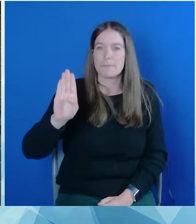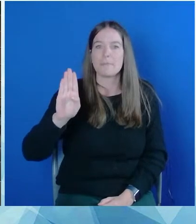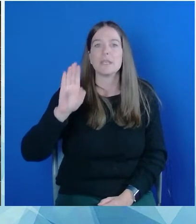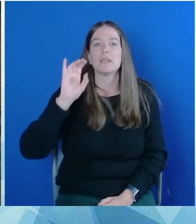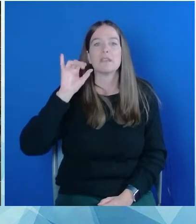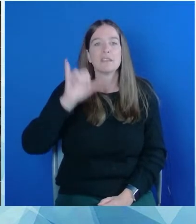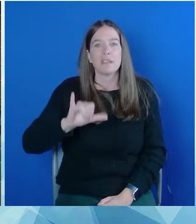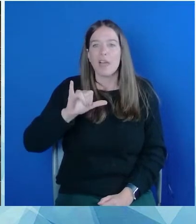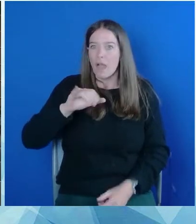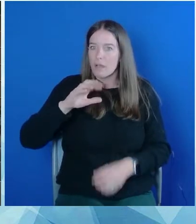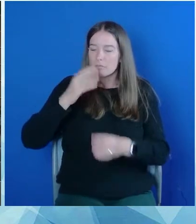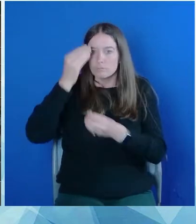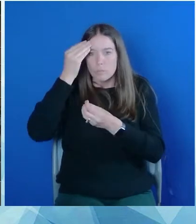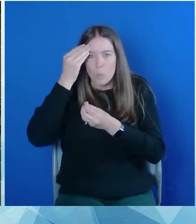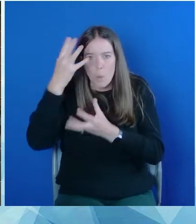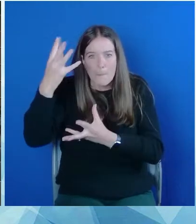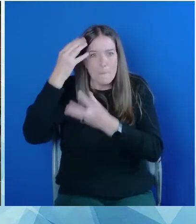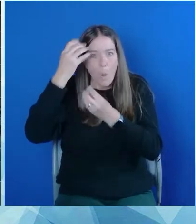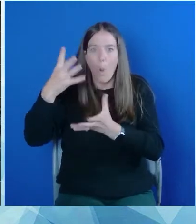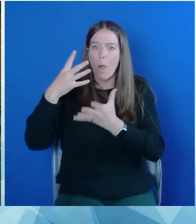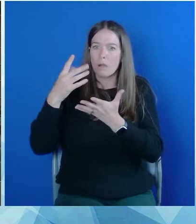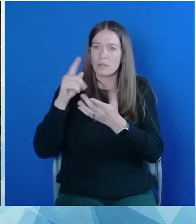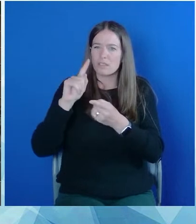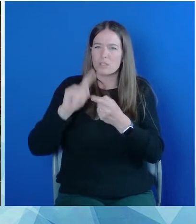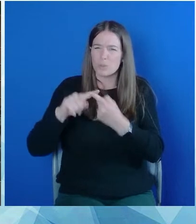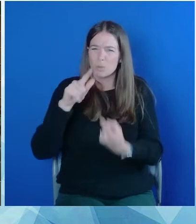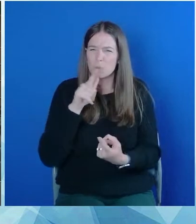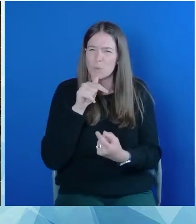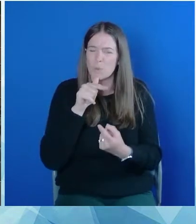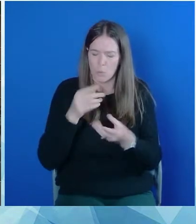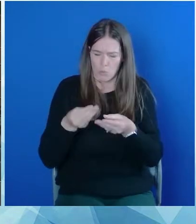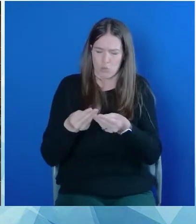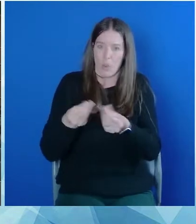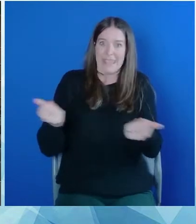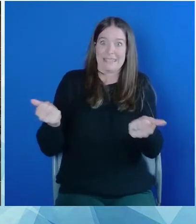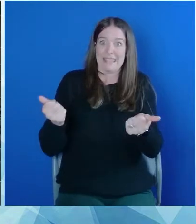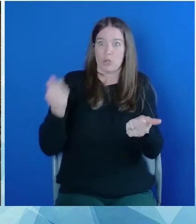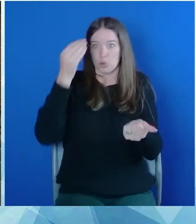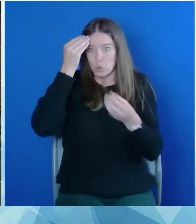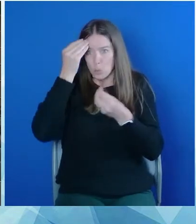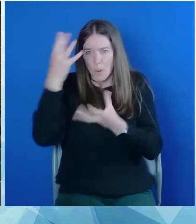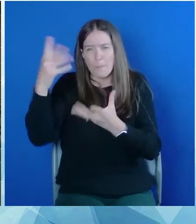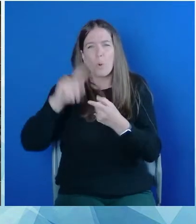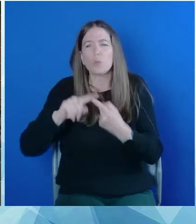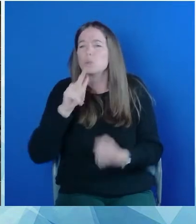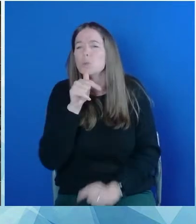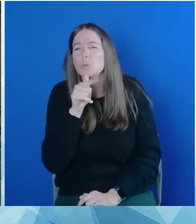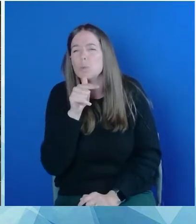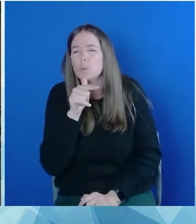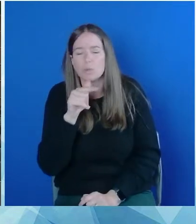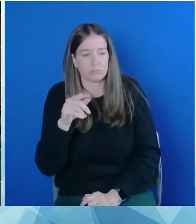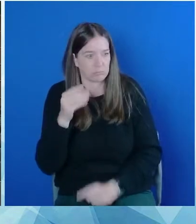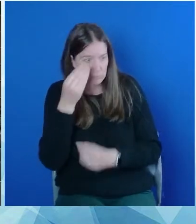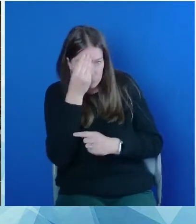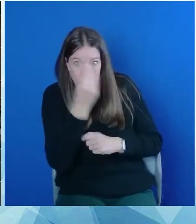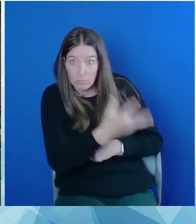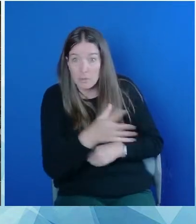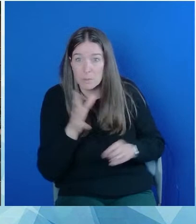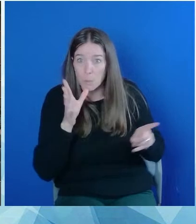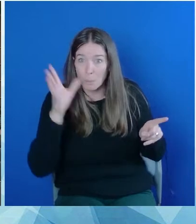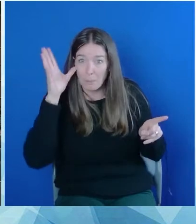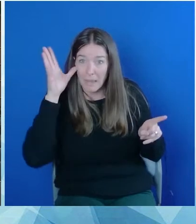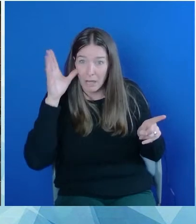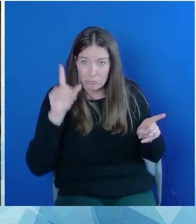whom? It doesn't give resolution to parents. There is no mention in that